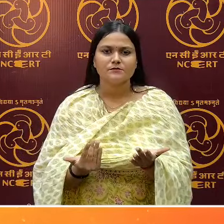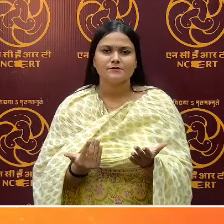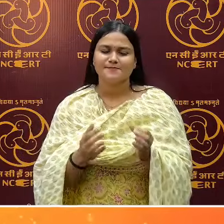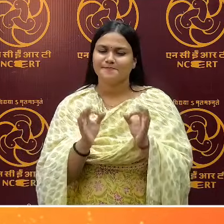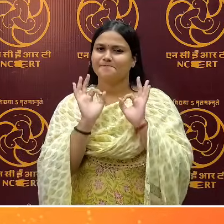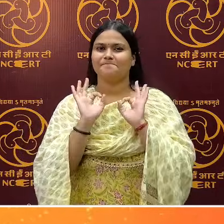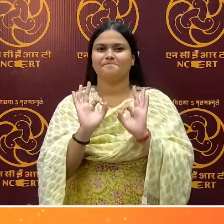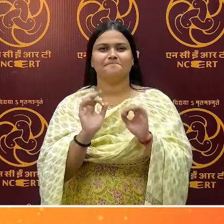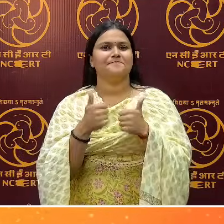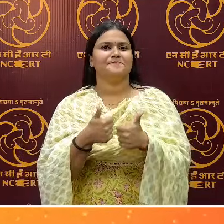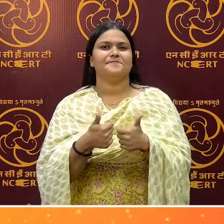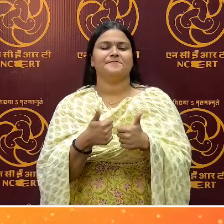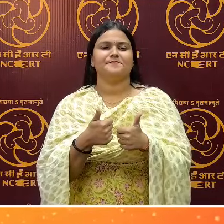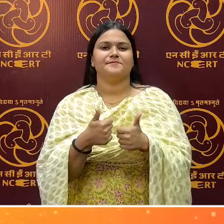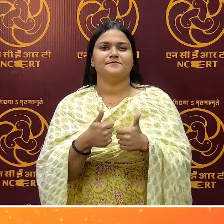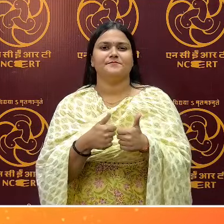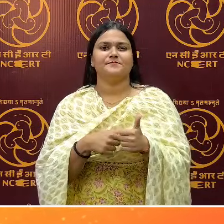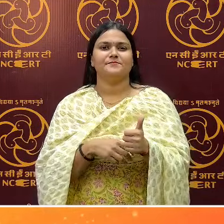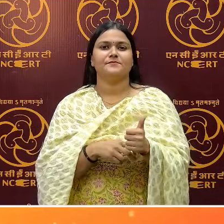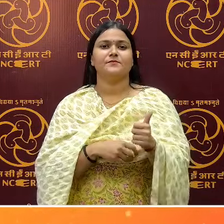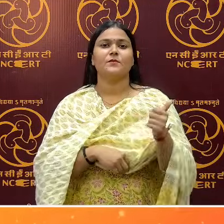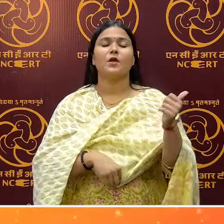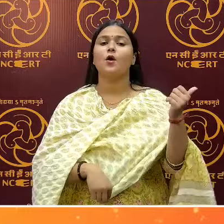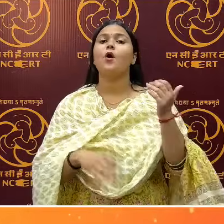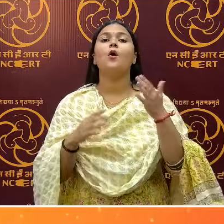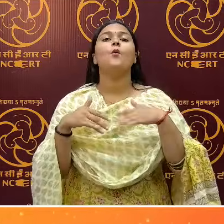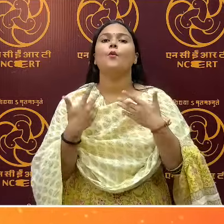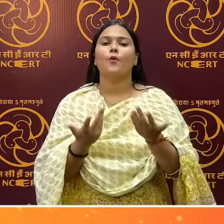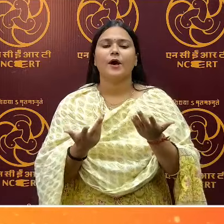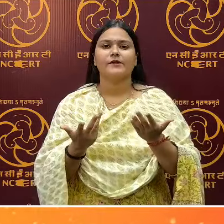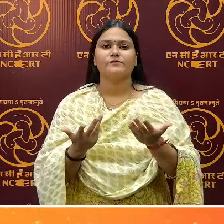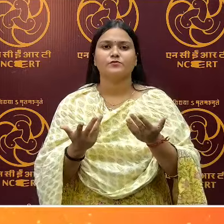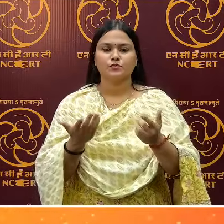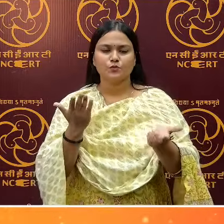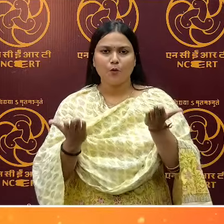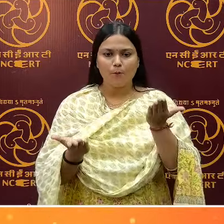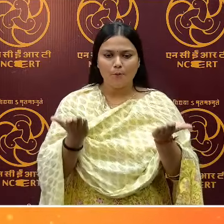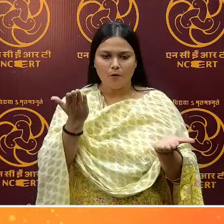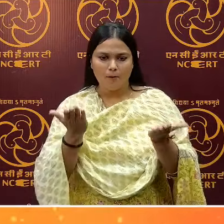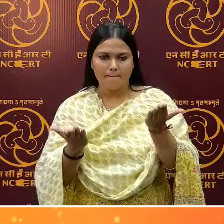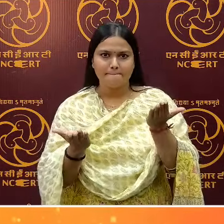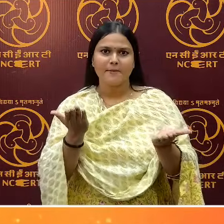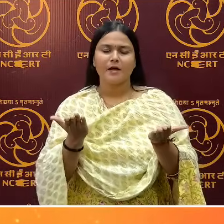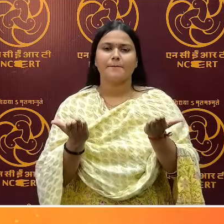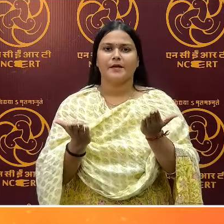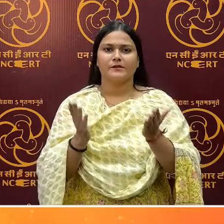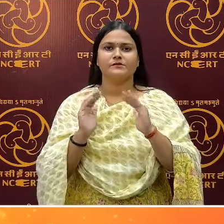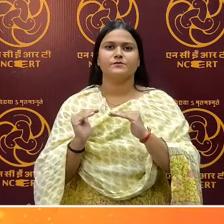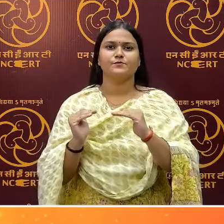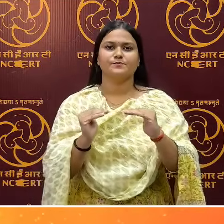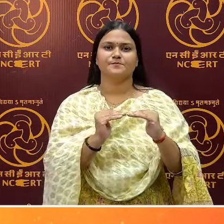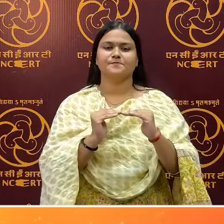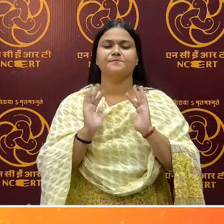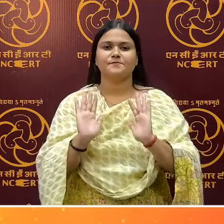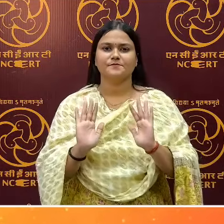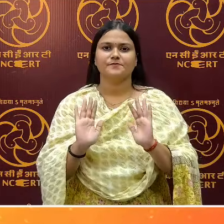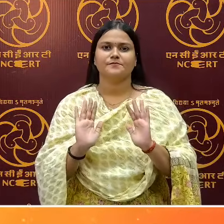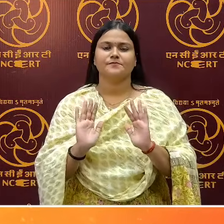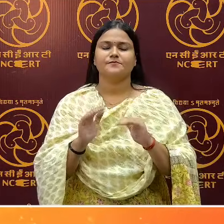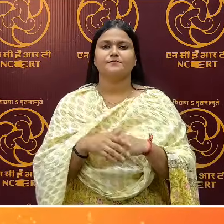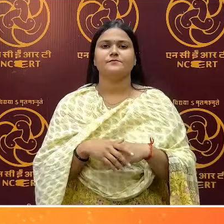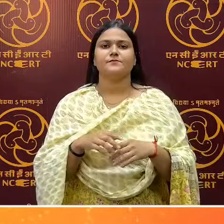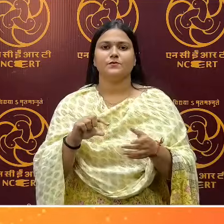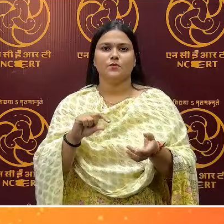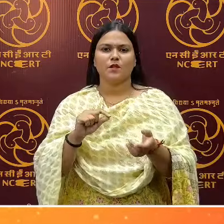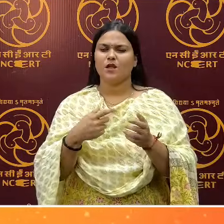nicely because the weight is completely balanced on all the sides. The shape is uniform. It is